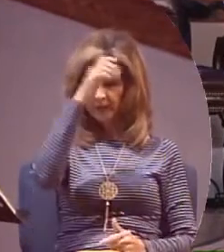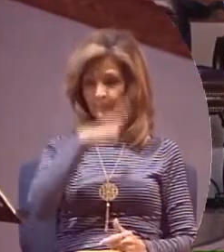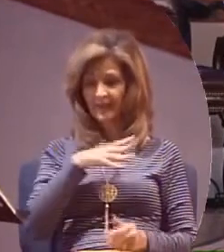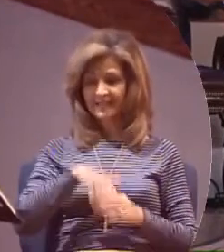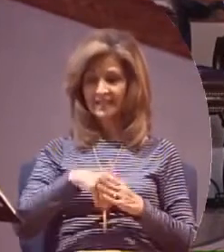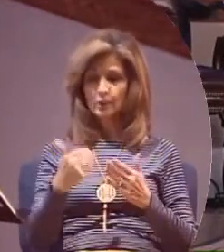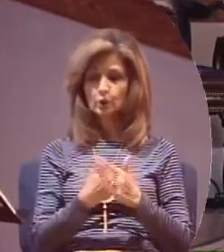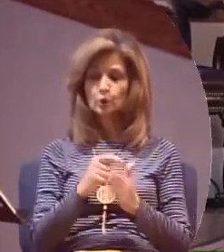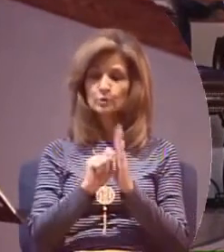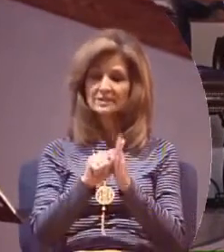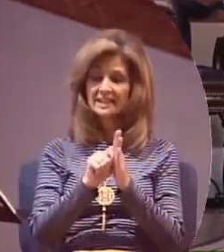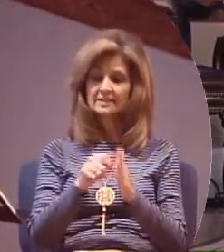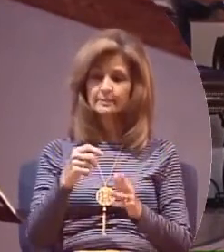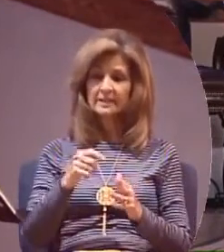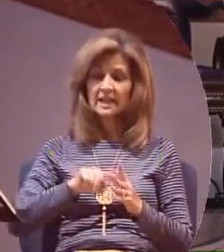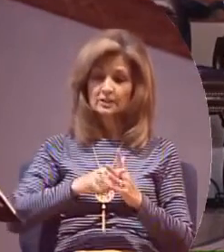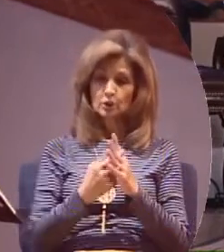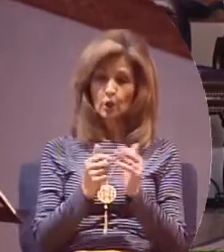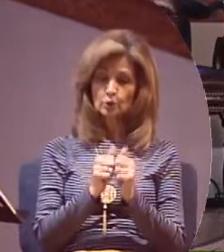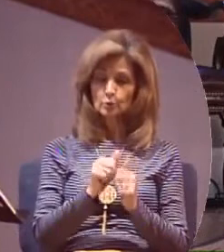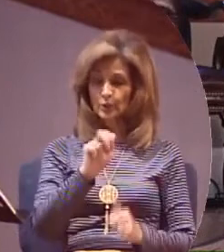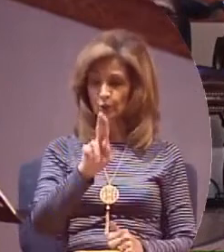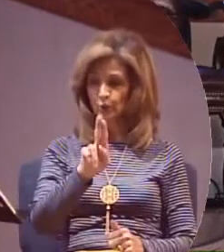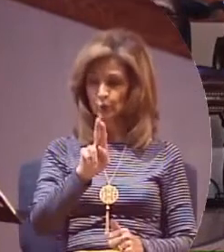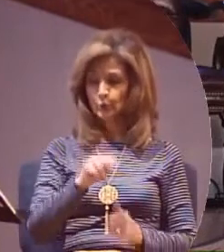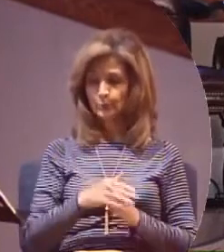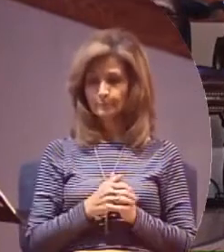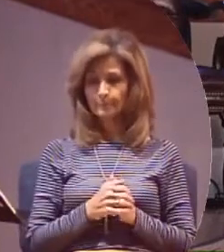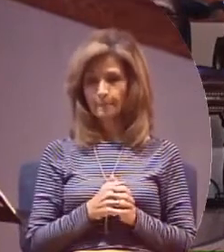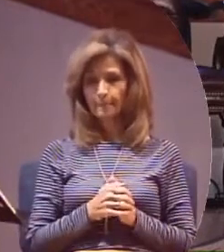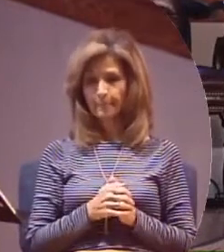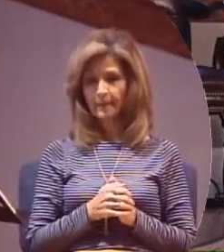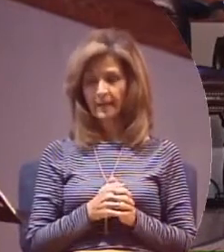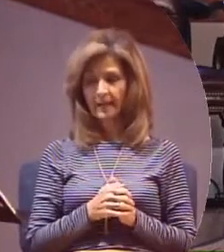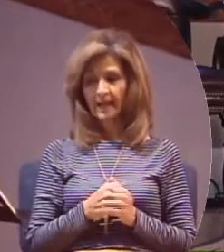New Testament whose name begins with the letter U. Guarantee you,